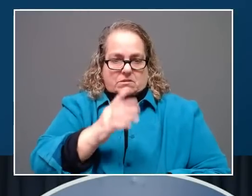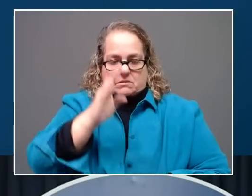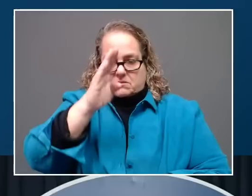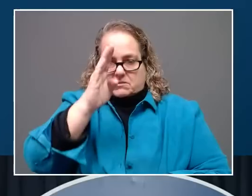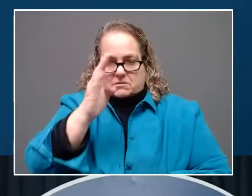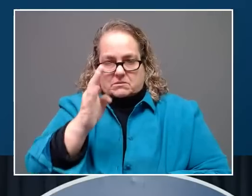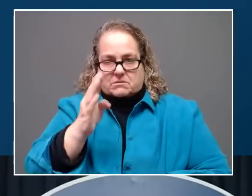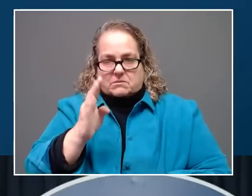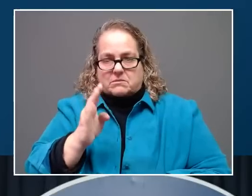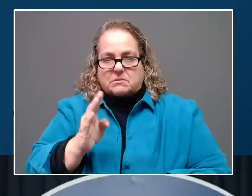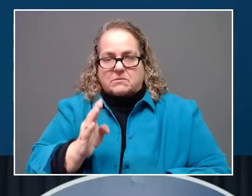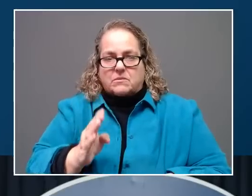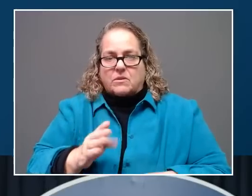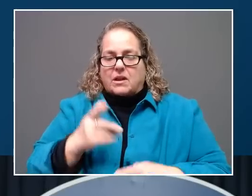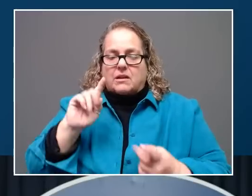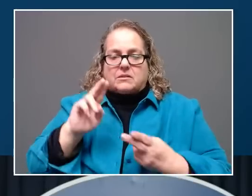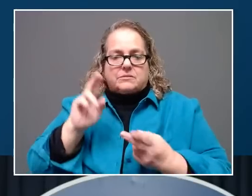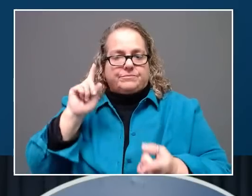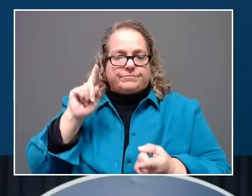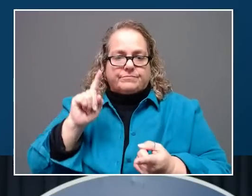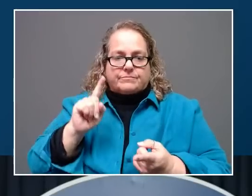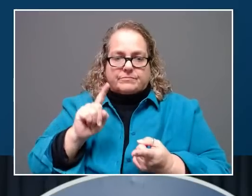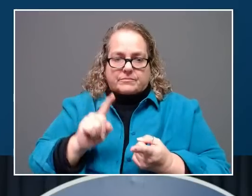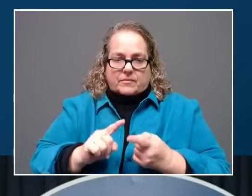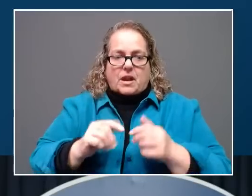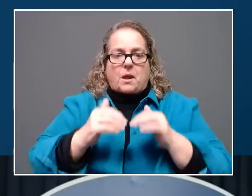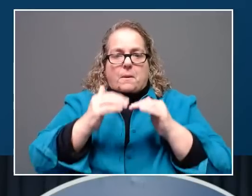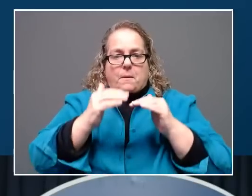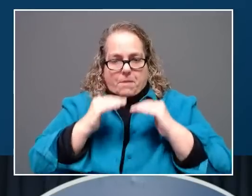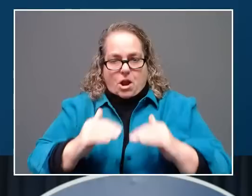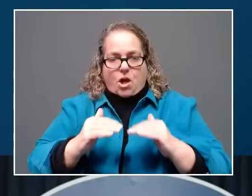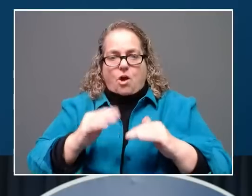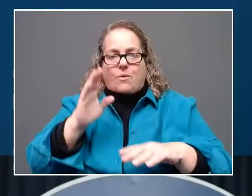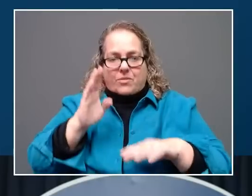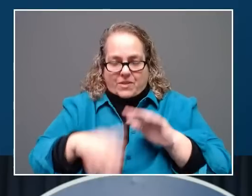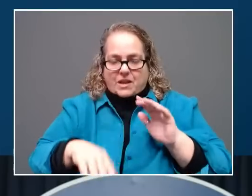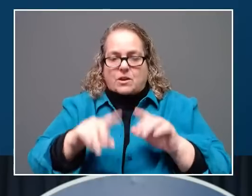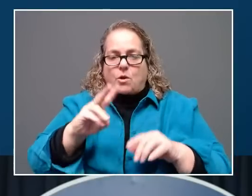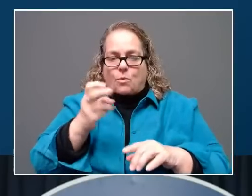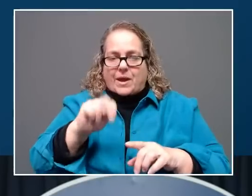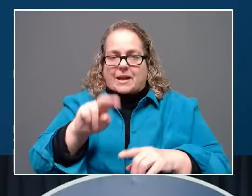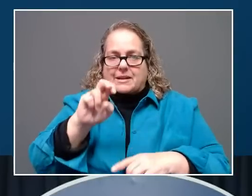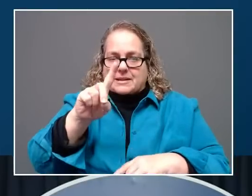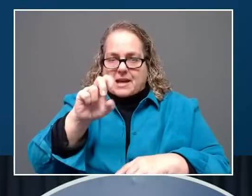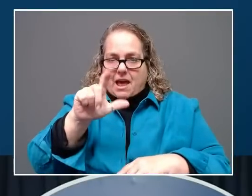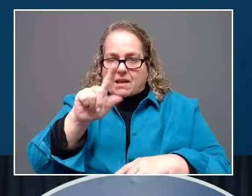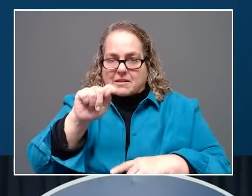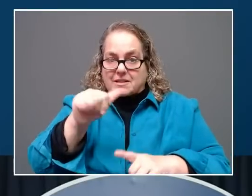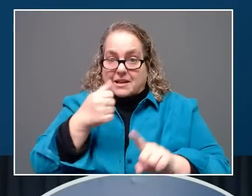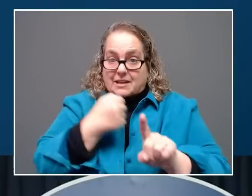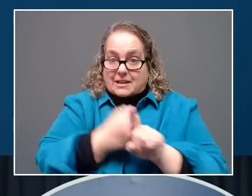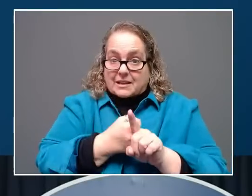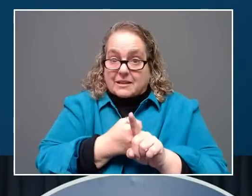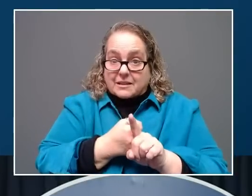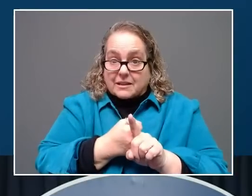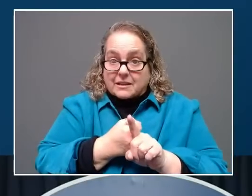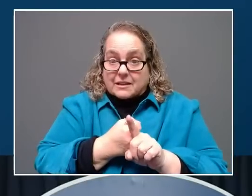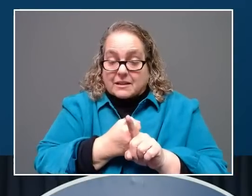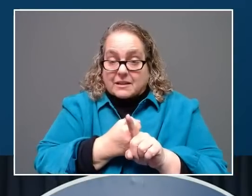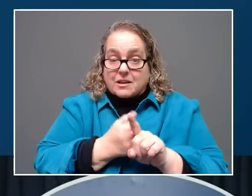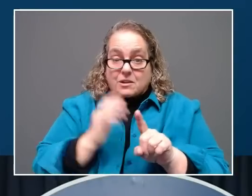Right now, below again, the Delta / Omicron